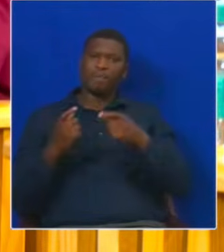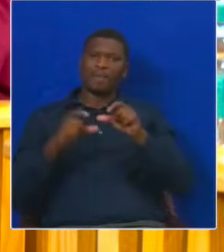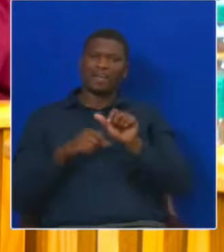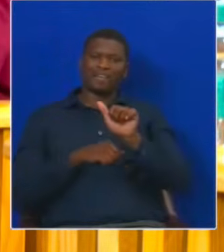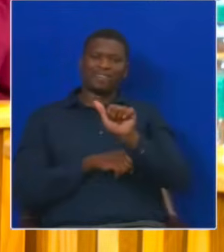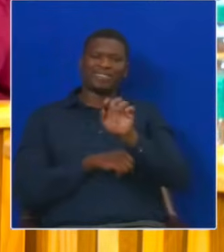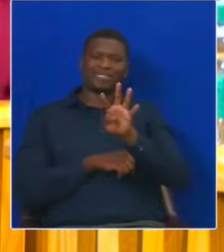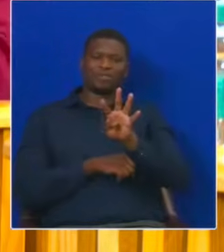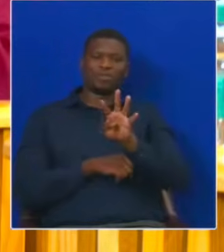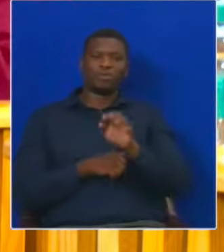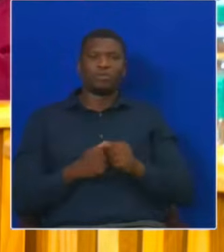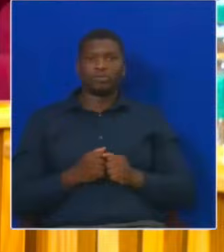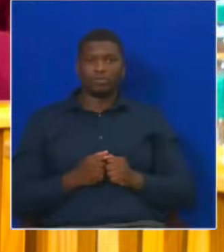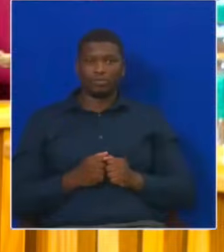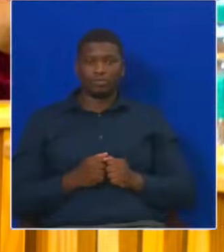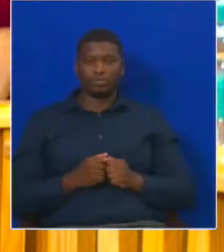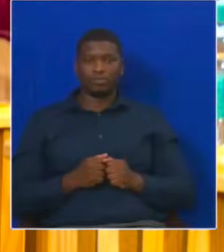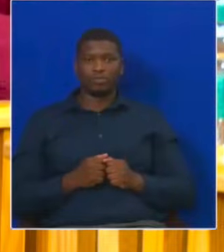your statement.